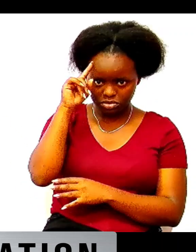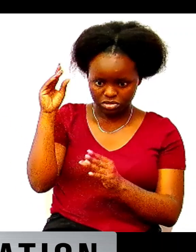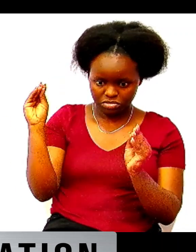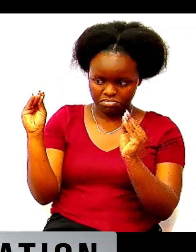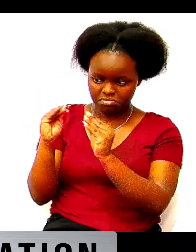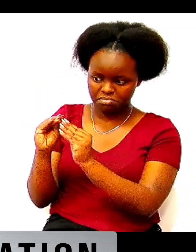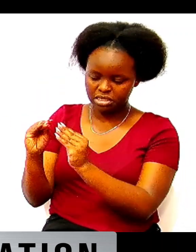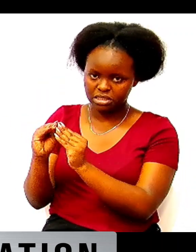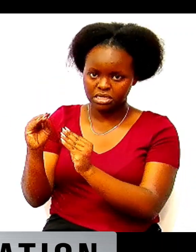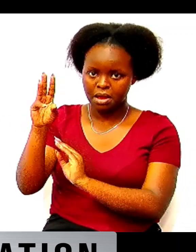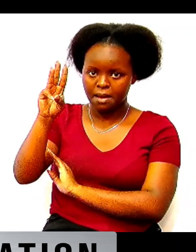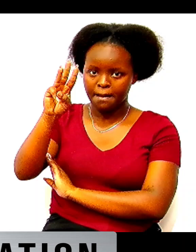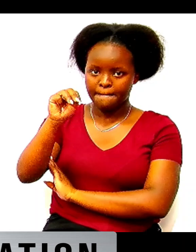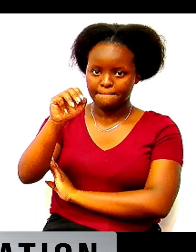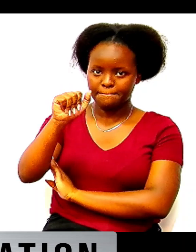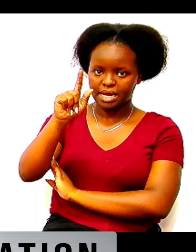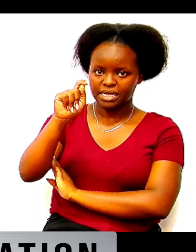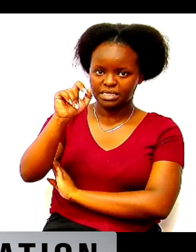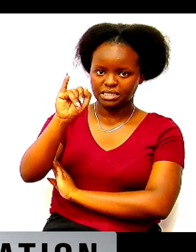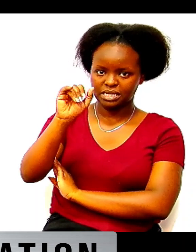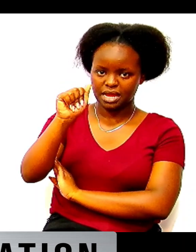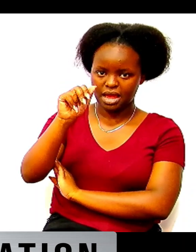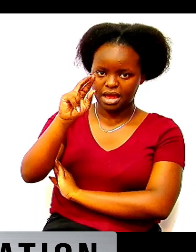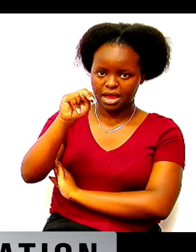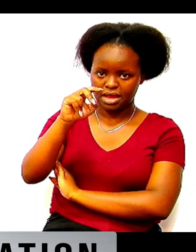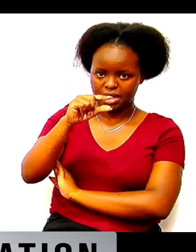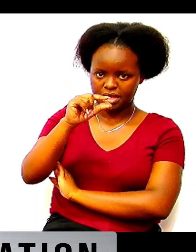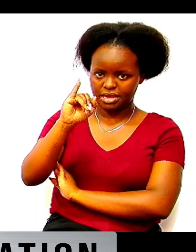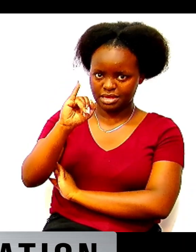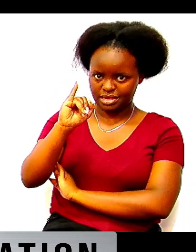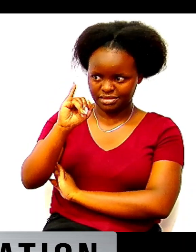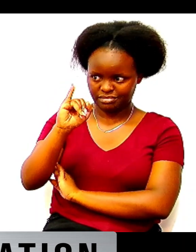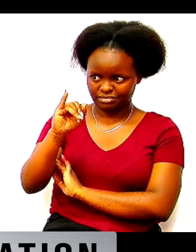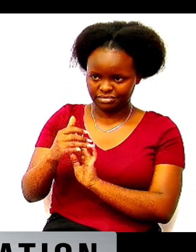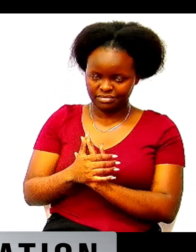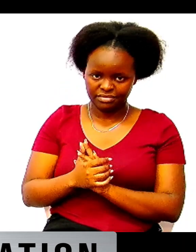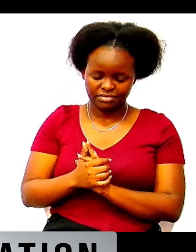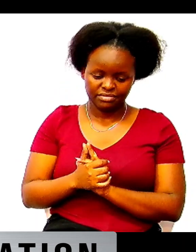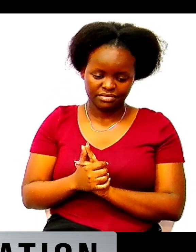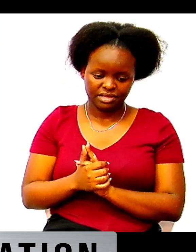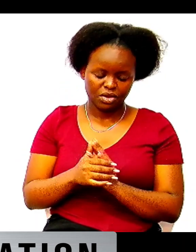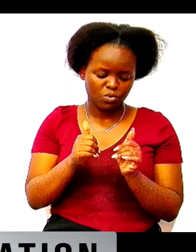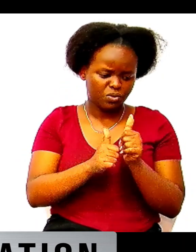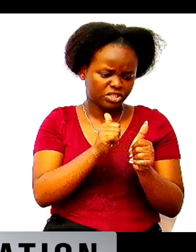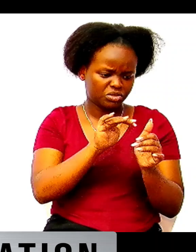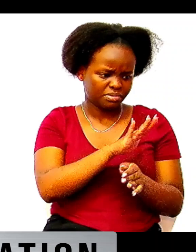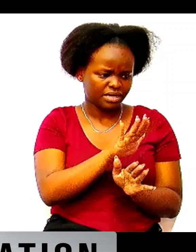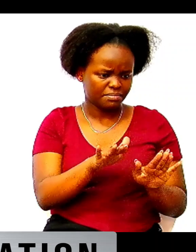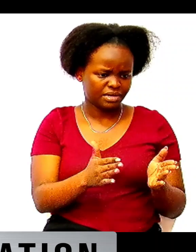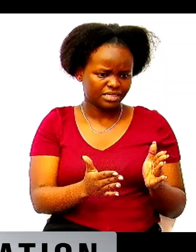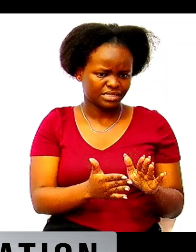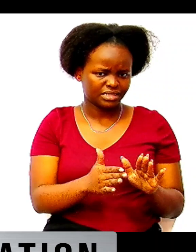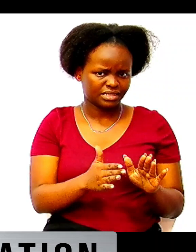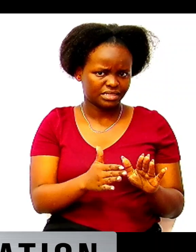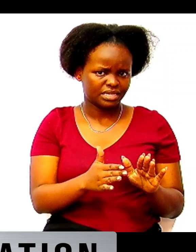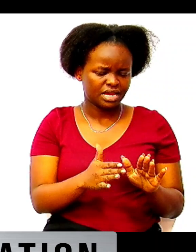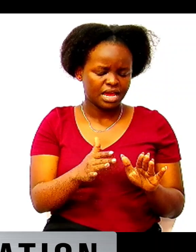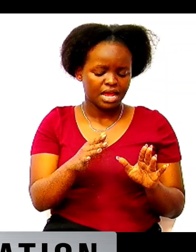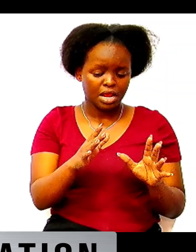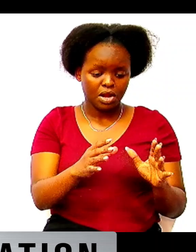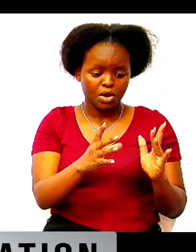Matiang'i. So you see, this is the problem with parties. Gloria Orioba was of which party? She's a nominated MP from